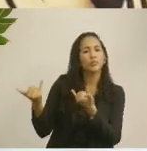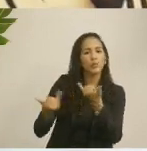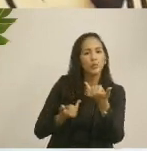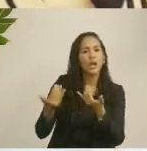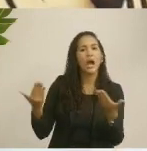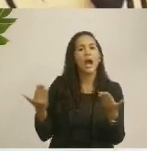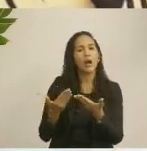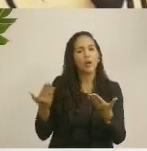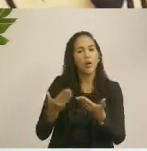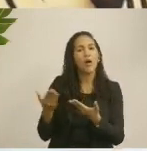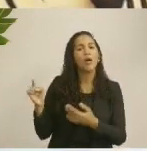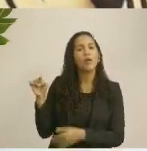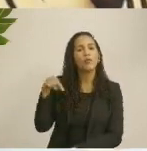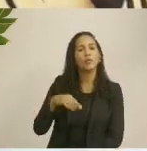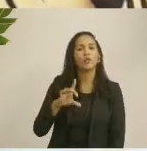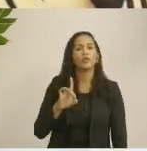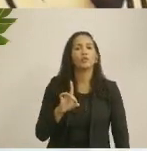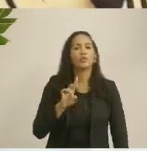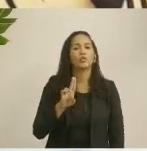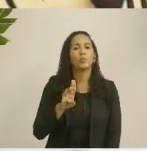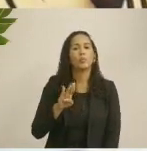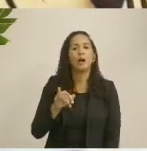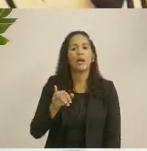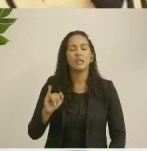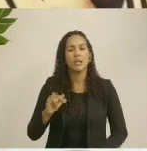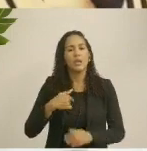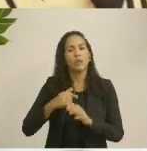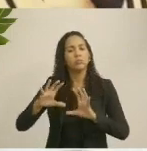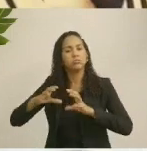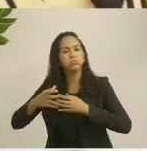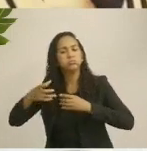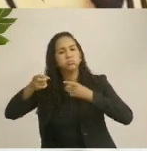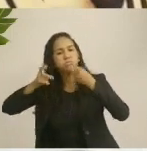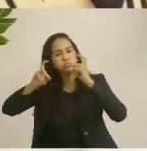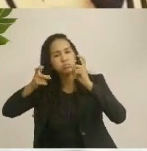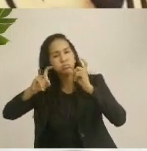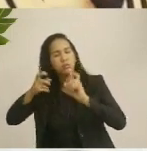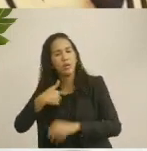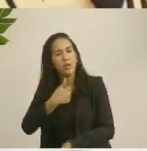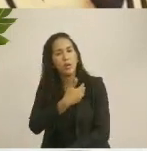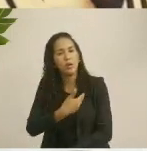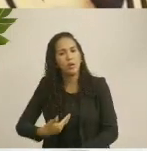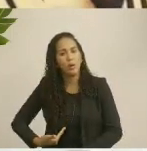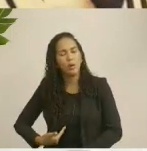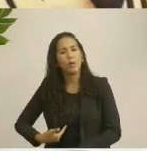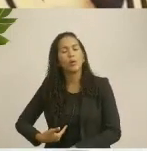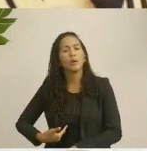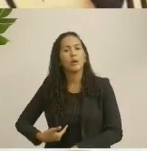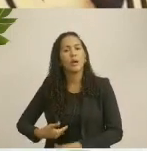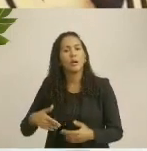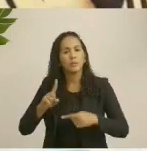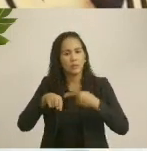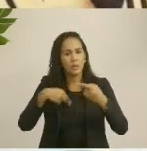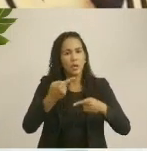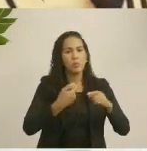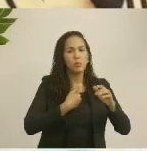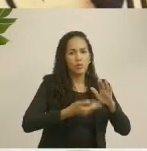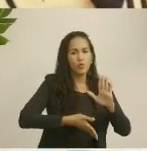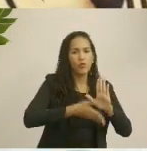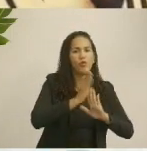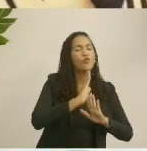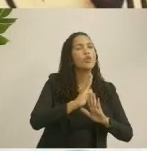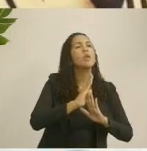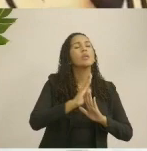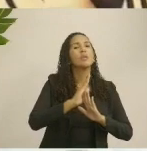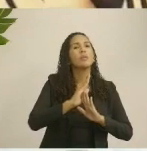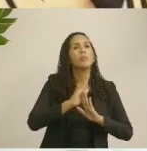Government Summit. I'm in Kenya today and on my way to the African Union annual meeting in Addis in just a